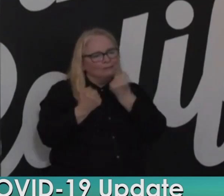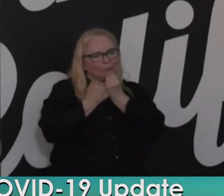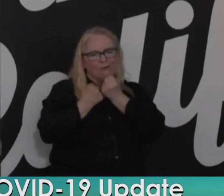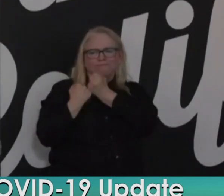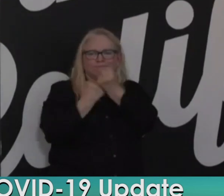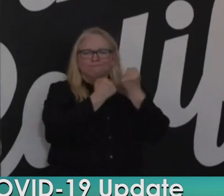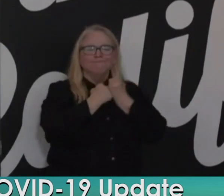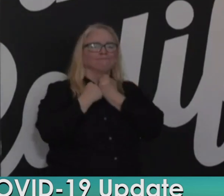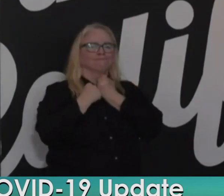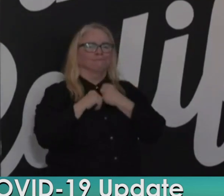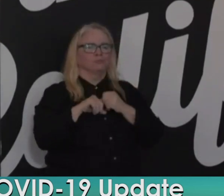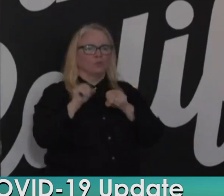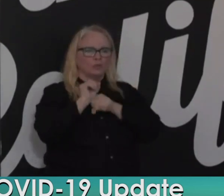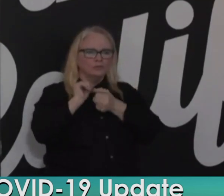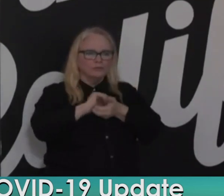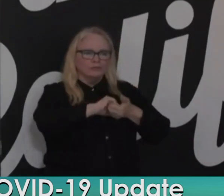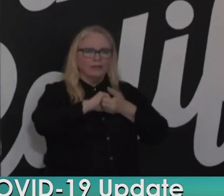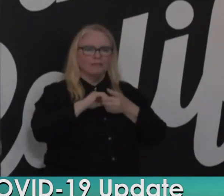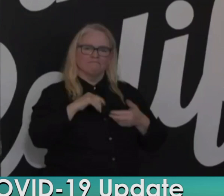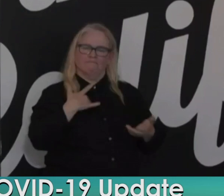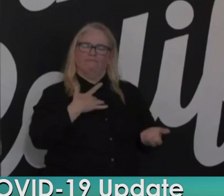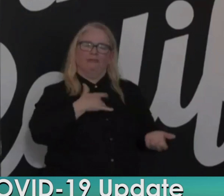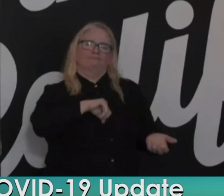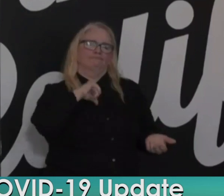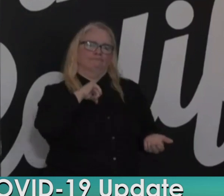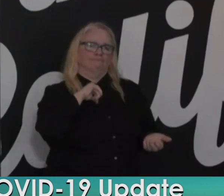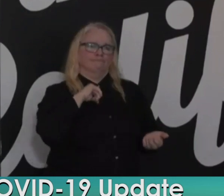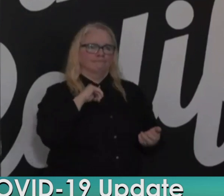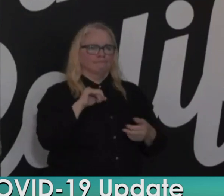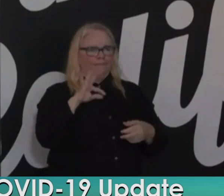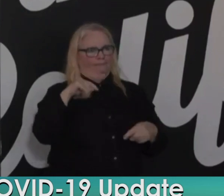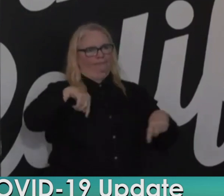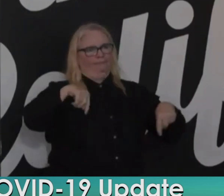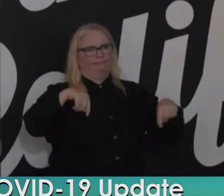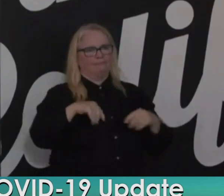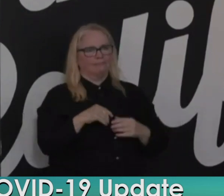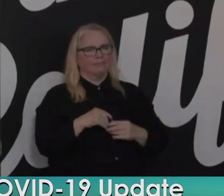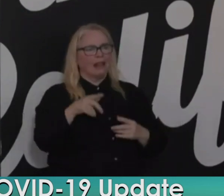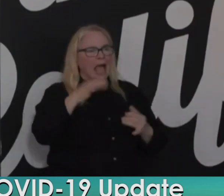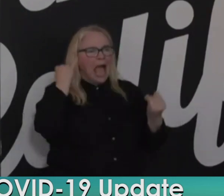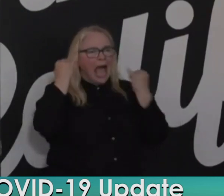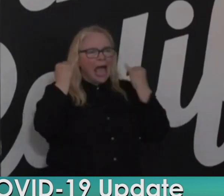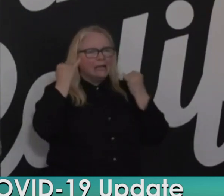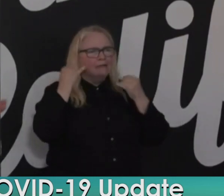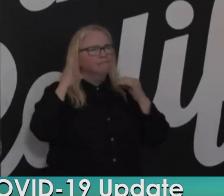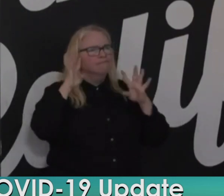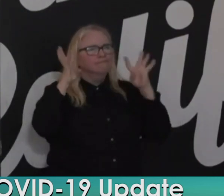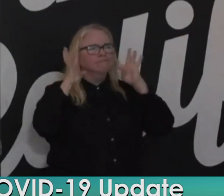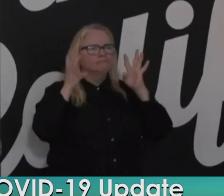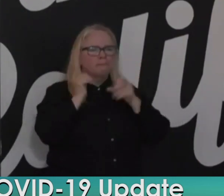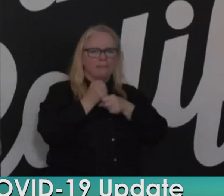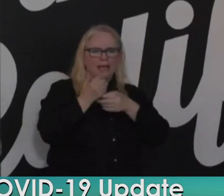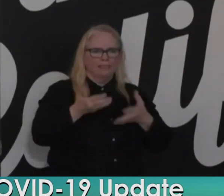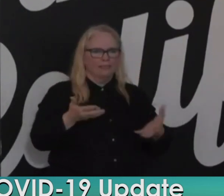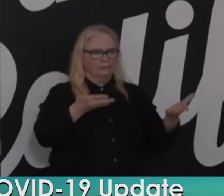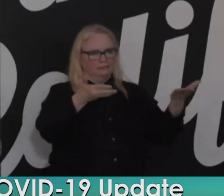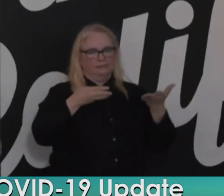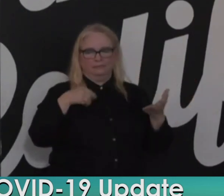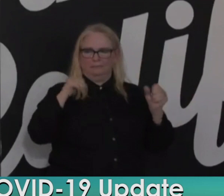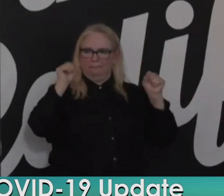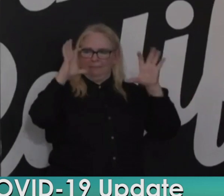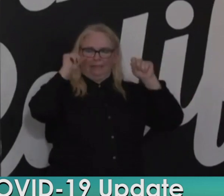and pride where people can put their wares, put their ideas, and make them real, make them visible, and